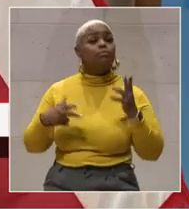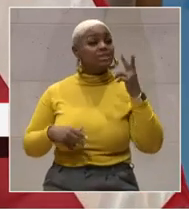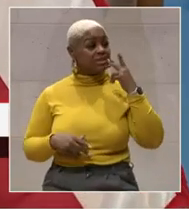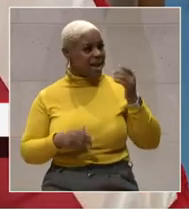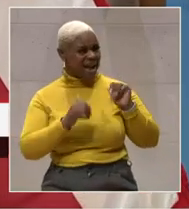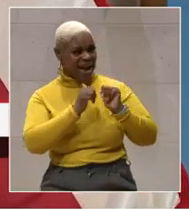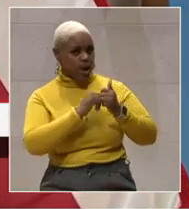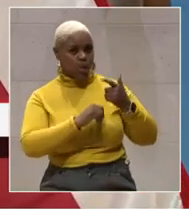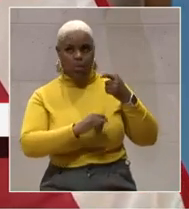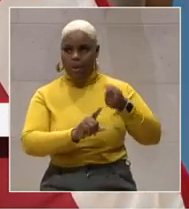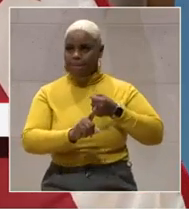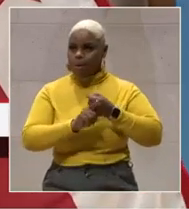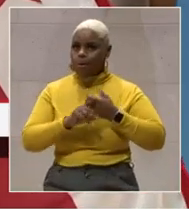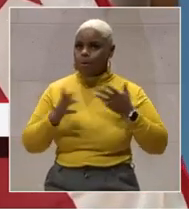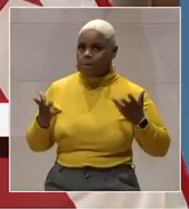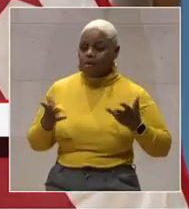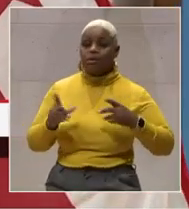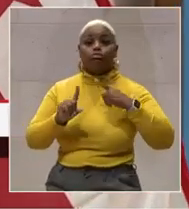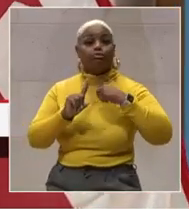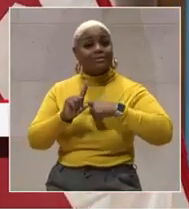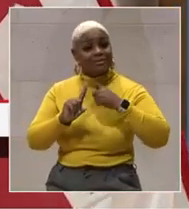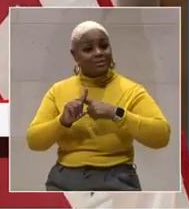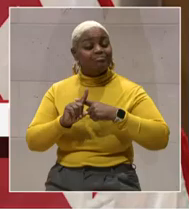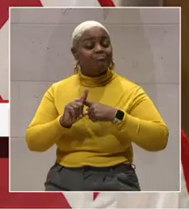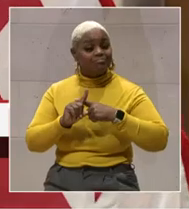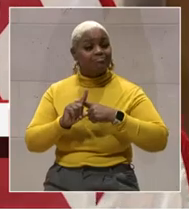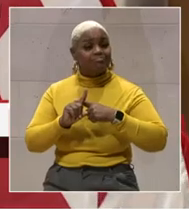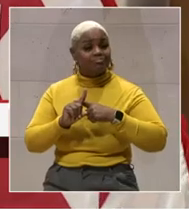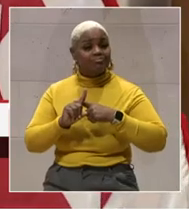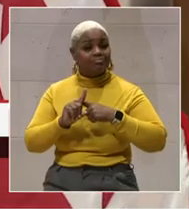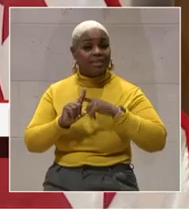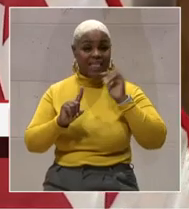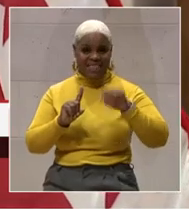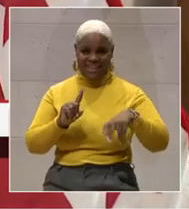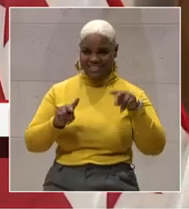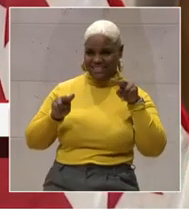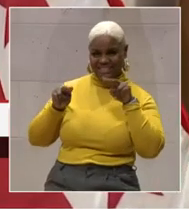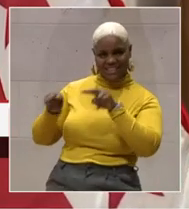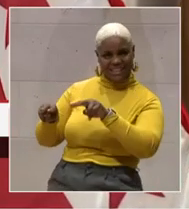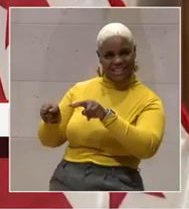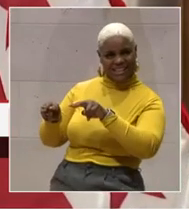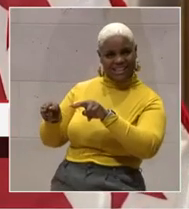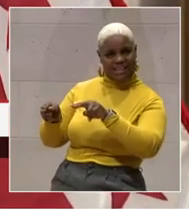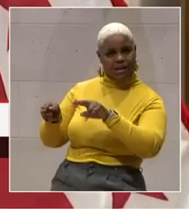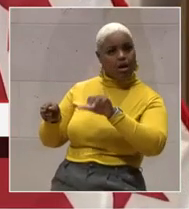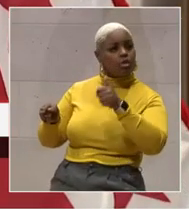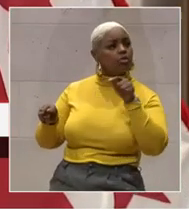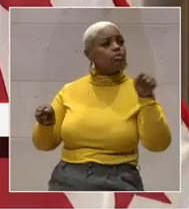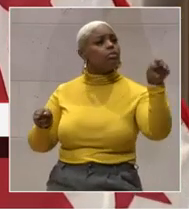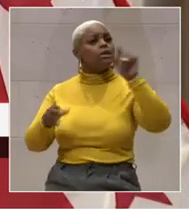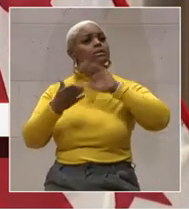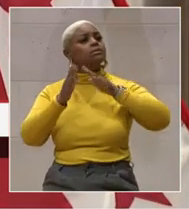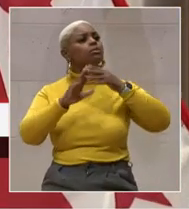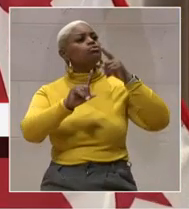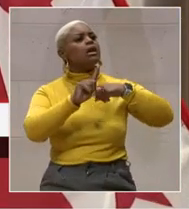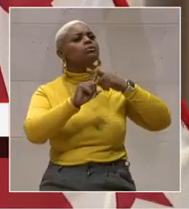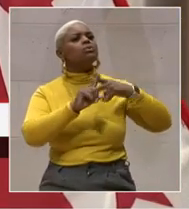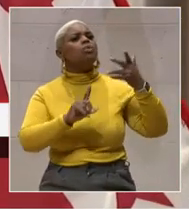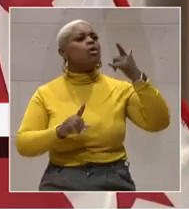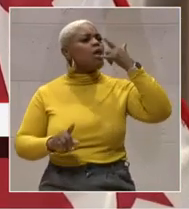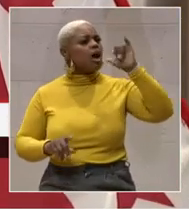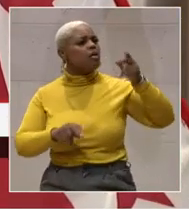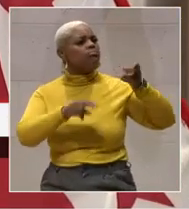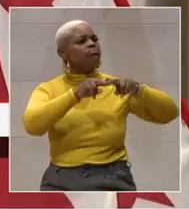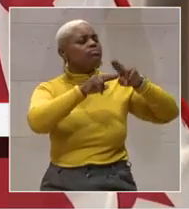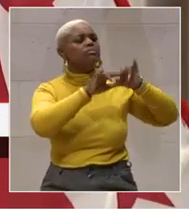such that rent increases in the district were so much below the national average. We're also very proud